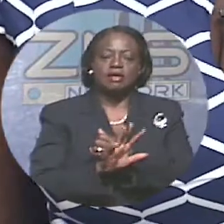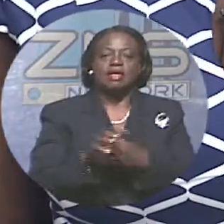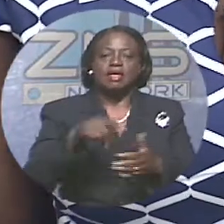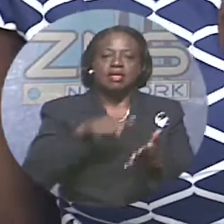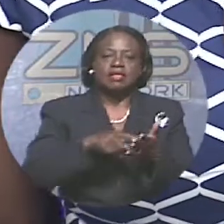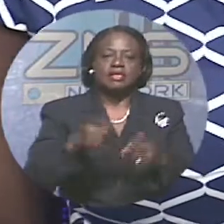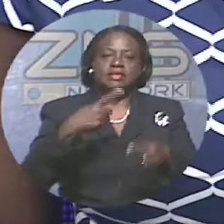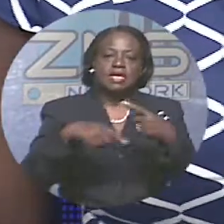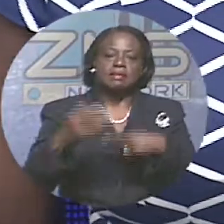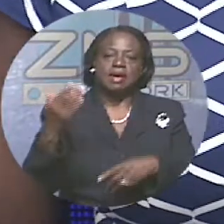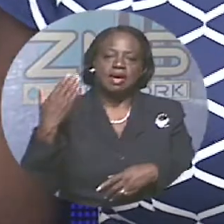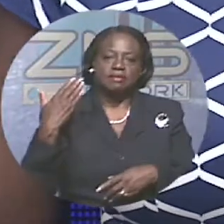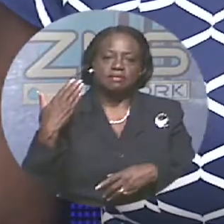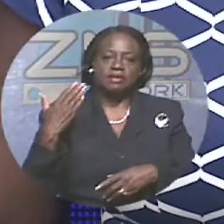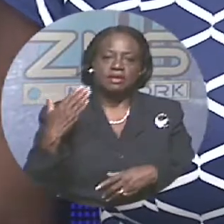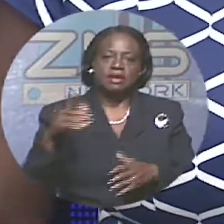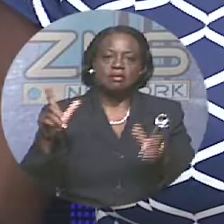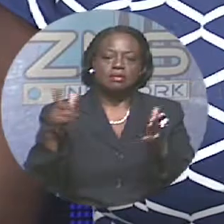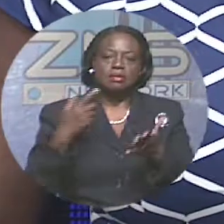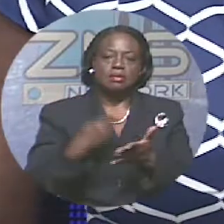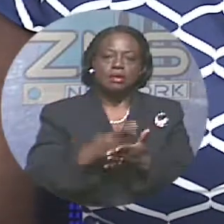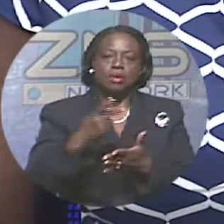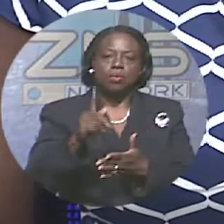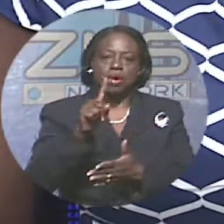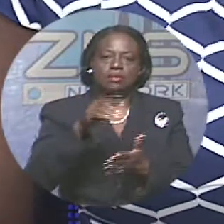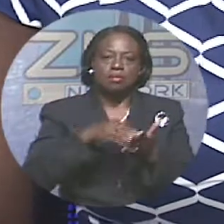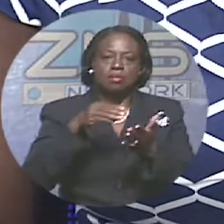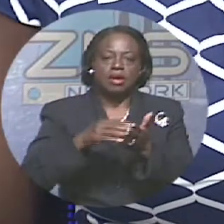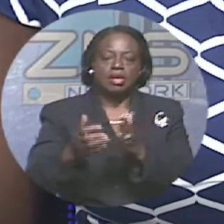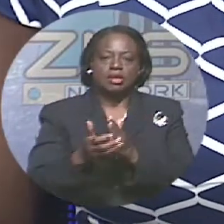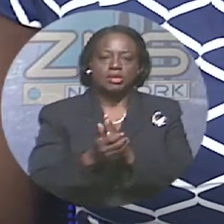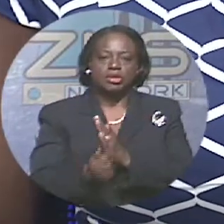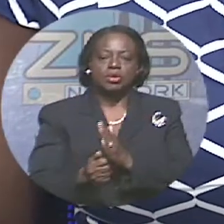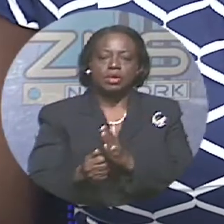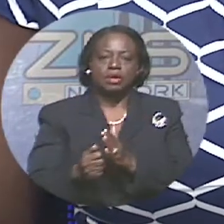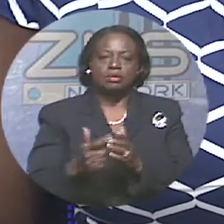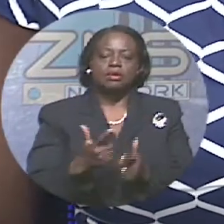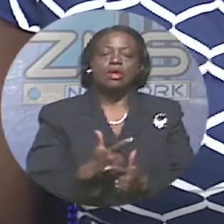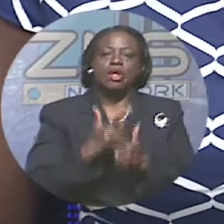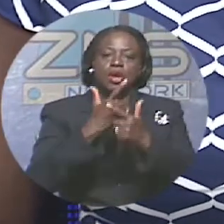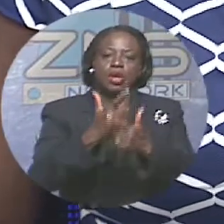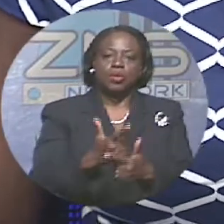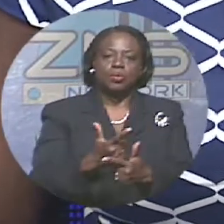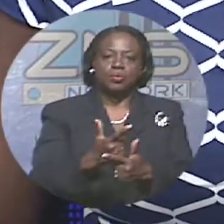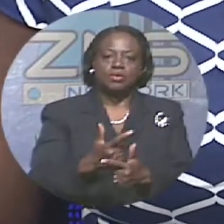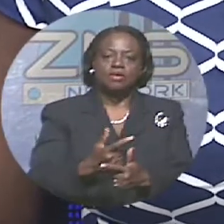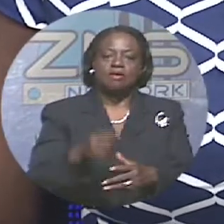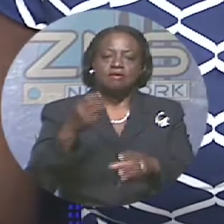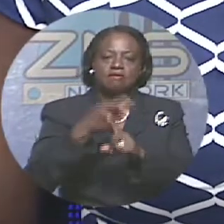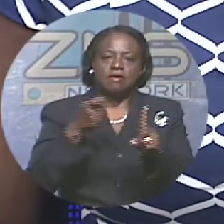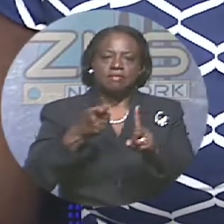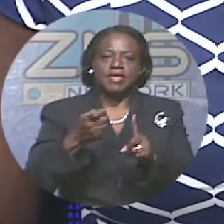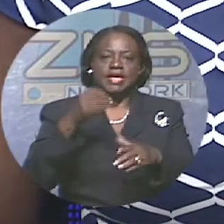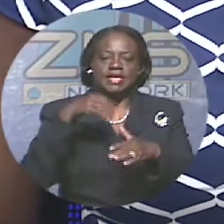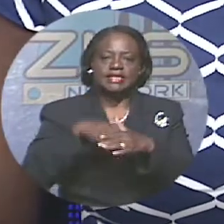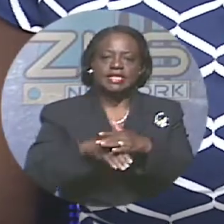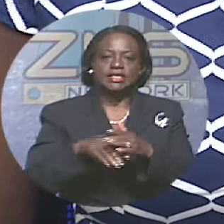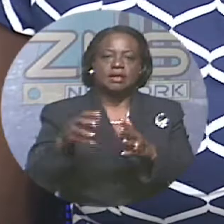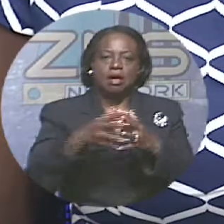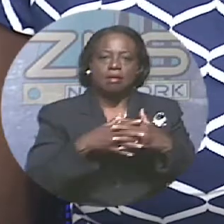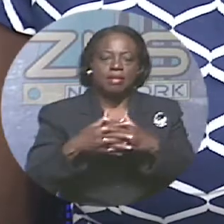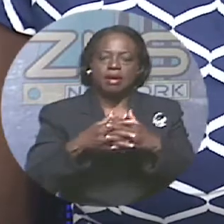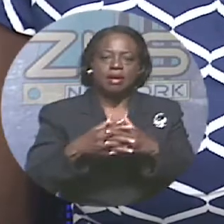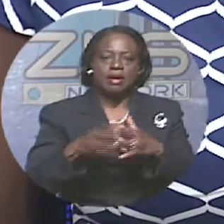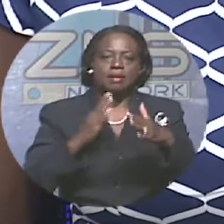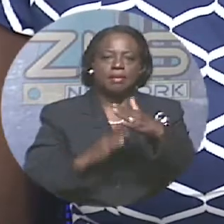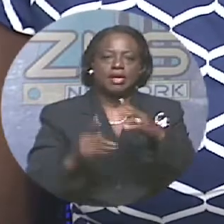of a $20 million loan from the Inter-American Development Bank to fight the war on crime. It'll address several major issues,